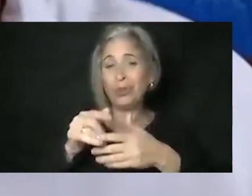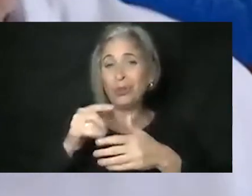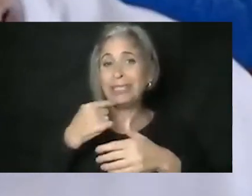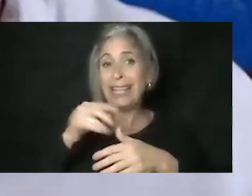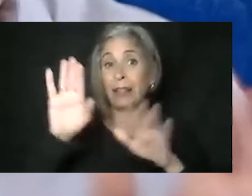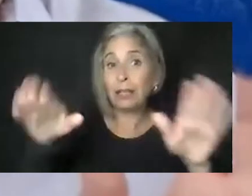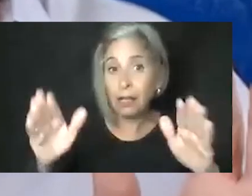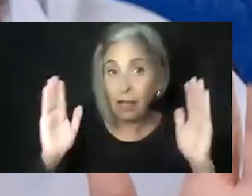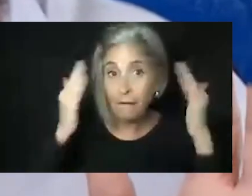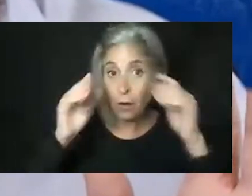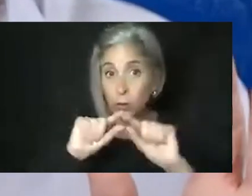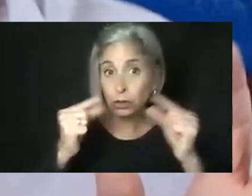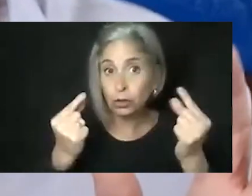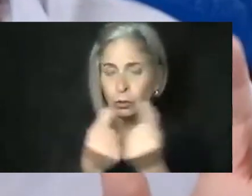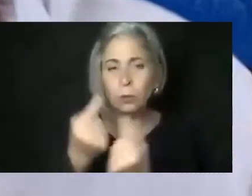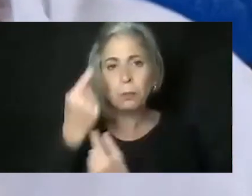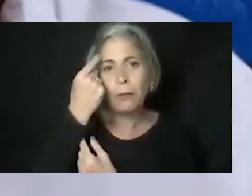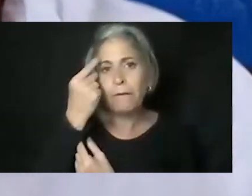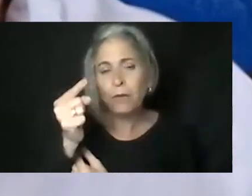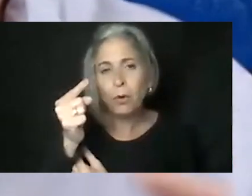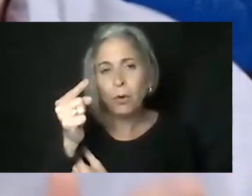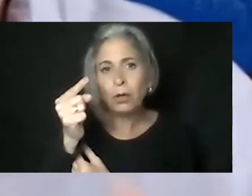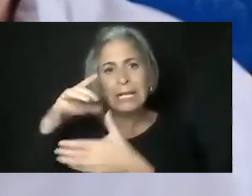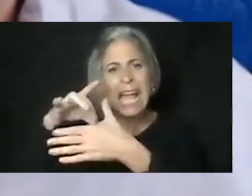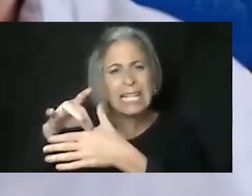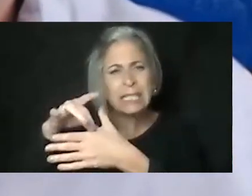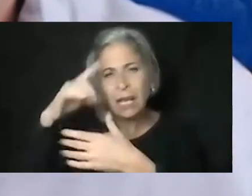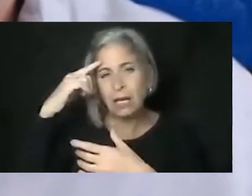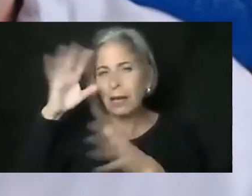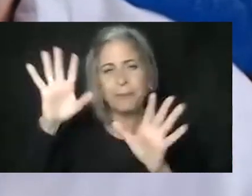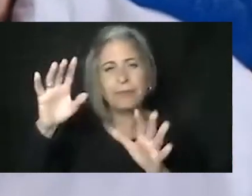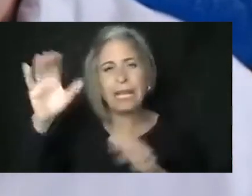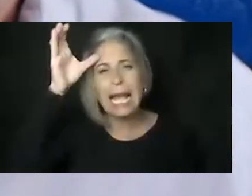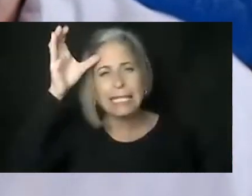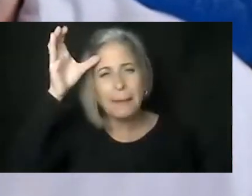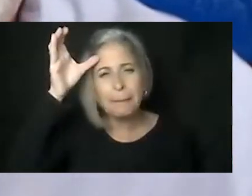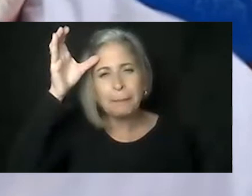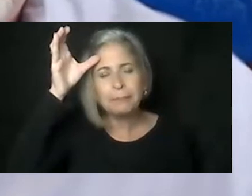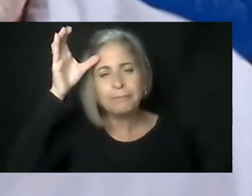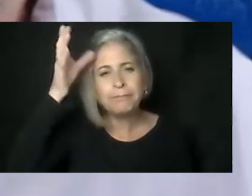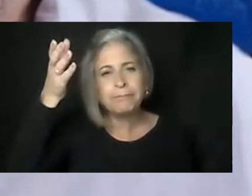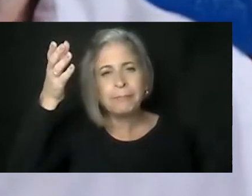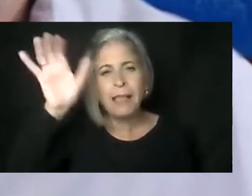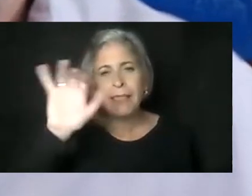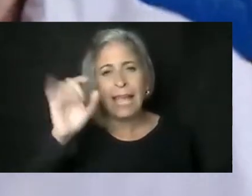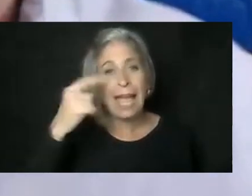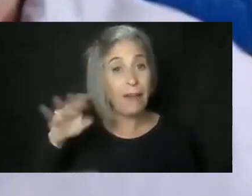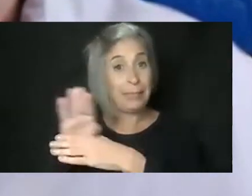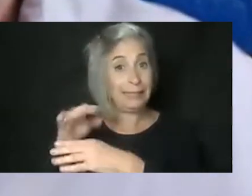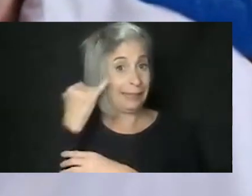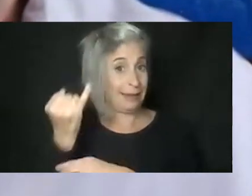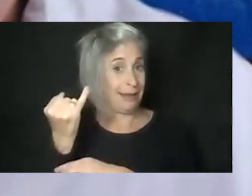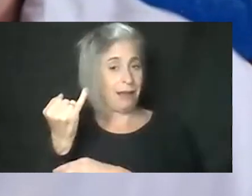like a focus group for concepts like, hey, I've got this new business idea, like an